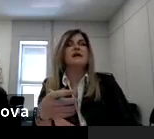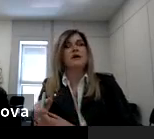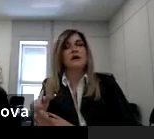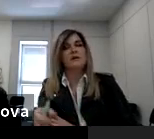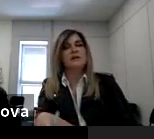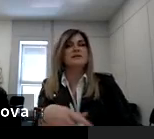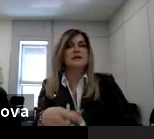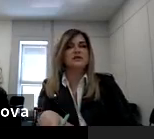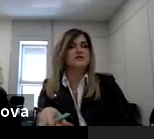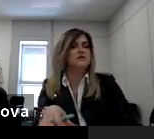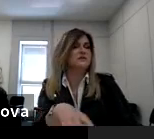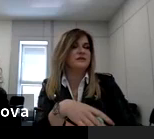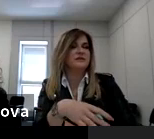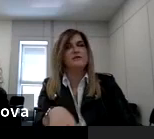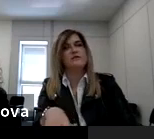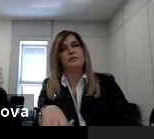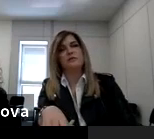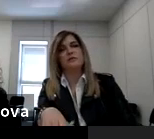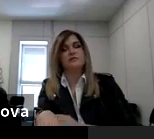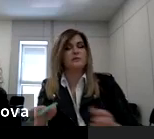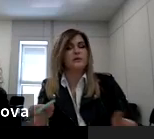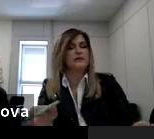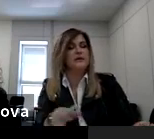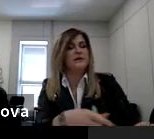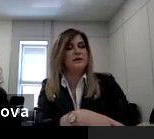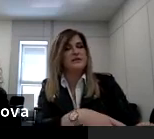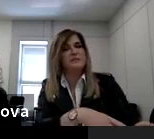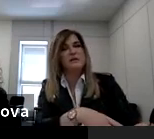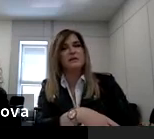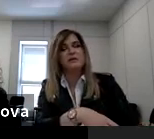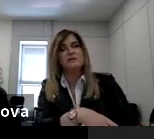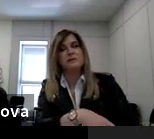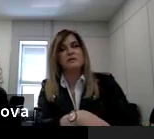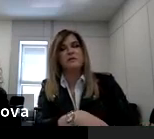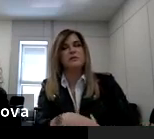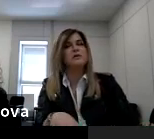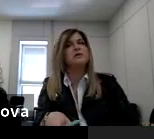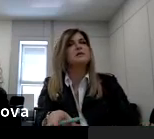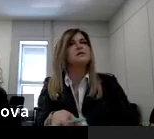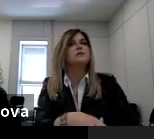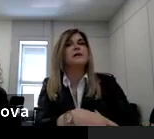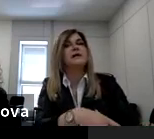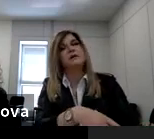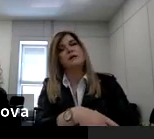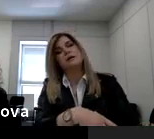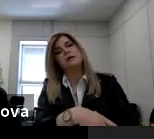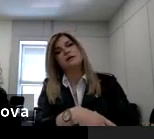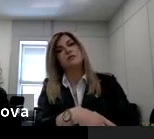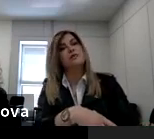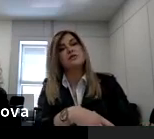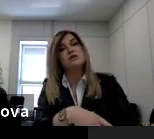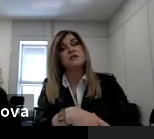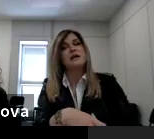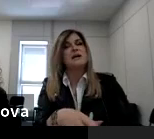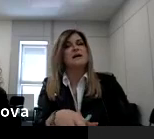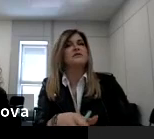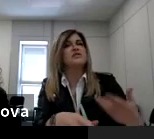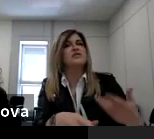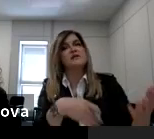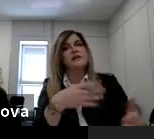because Sketches in our by company, hand. sketches, it is very important. Whether we are speaking about developing new product or making a new